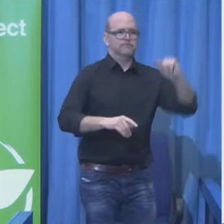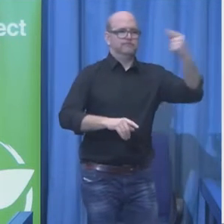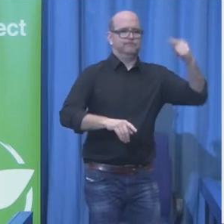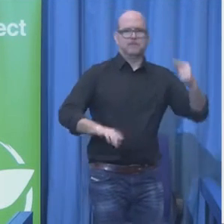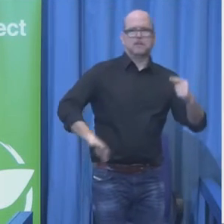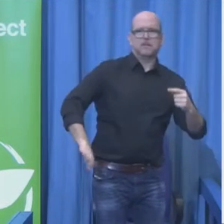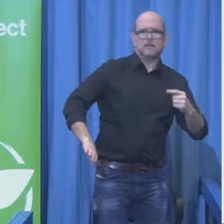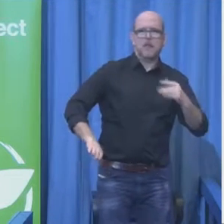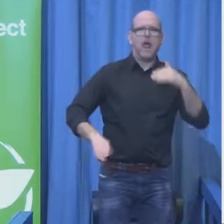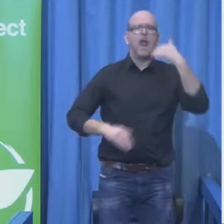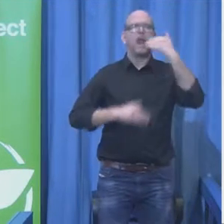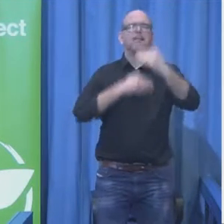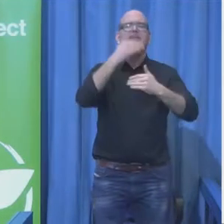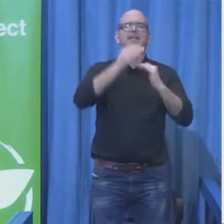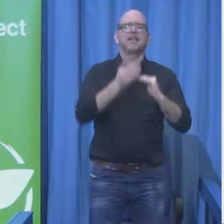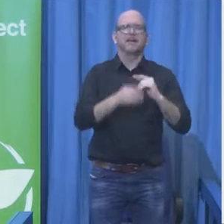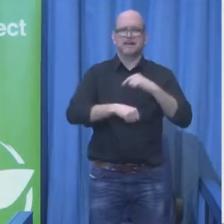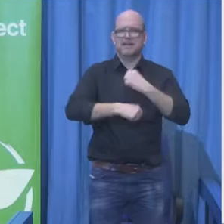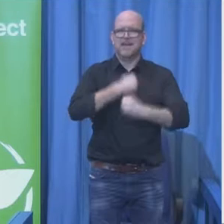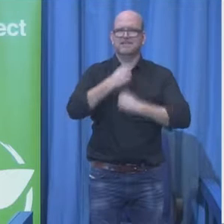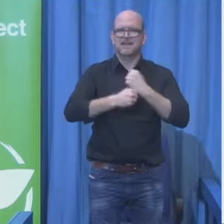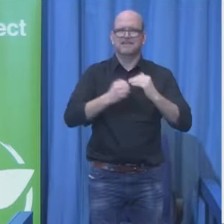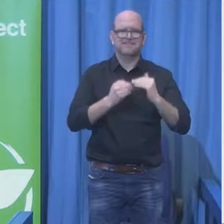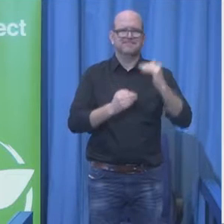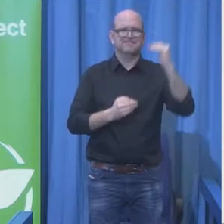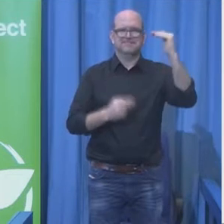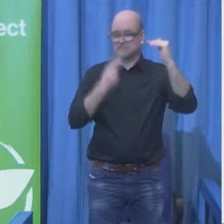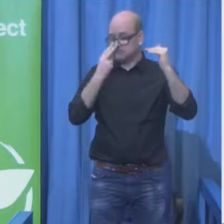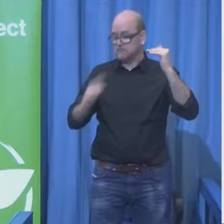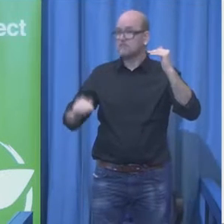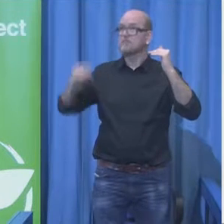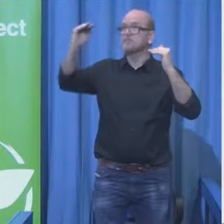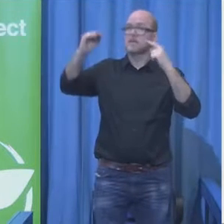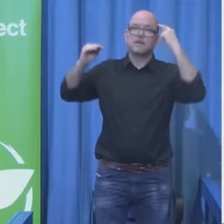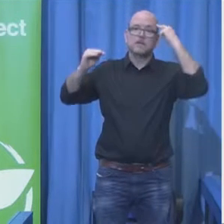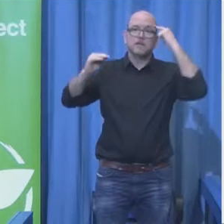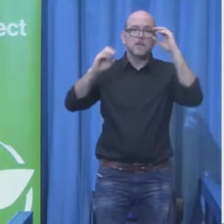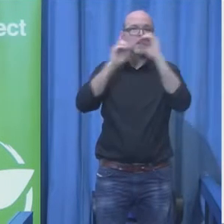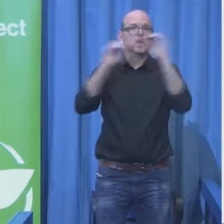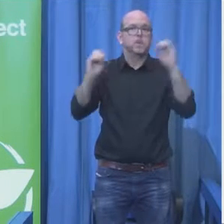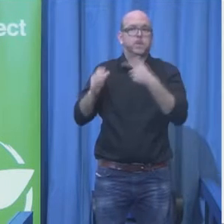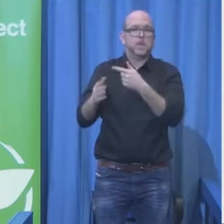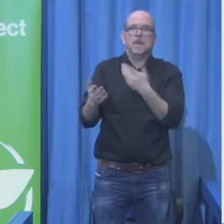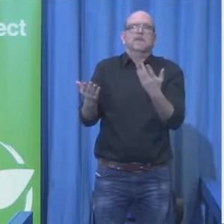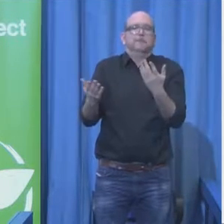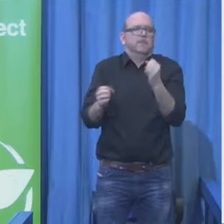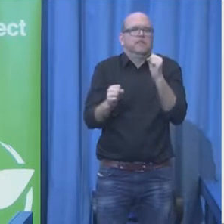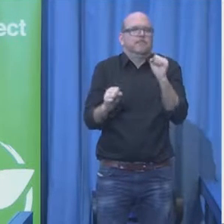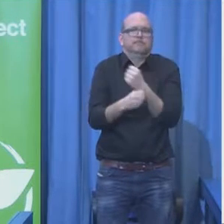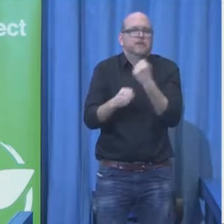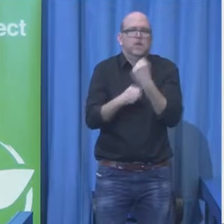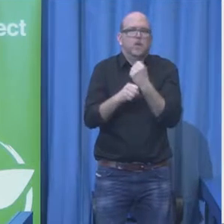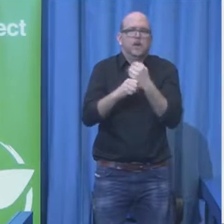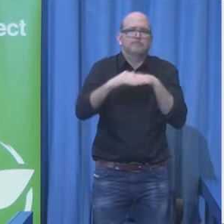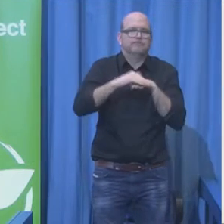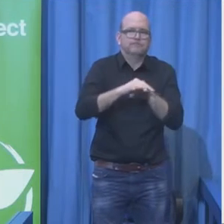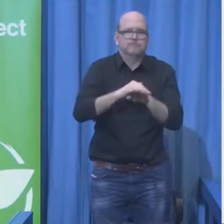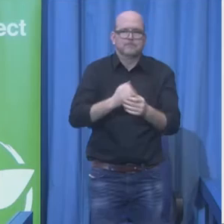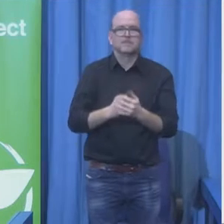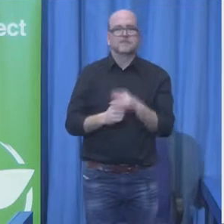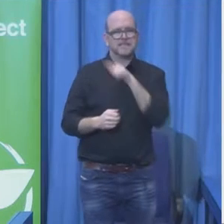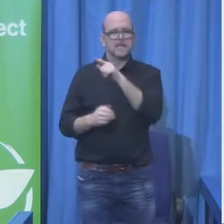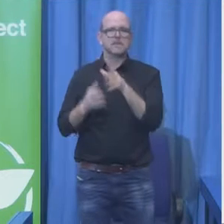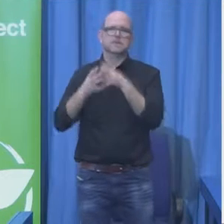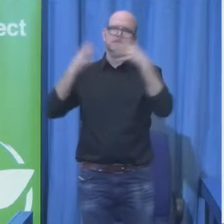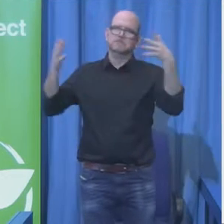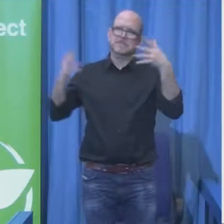on. So education is a biggie for us in Jordan, and our goal in the future, one of our goals